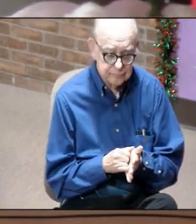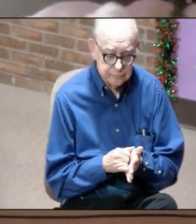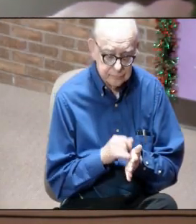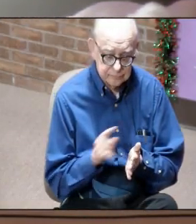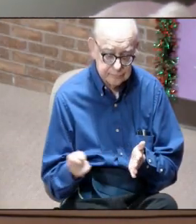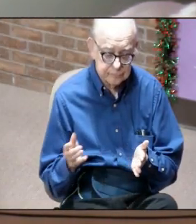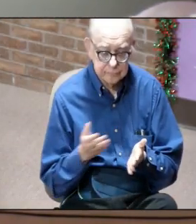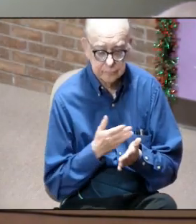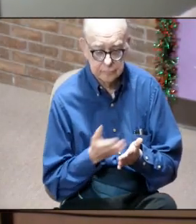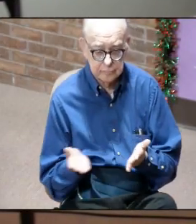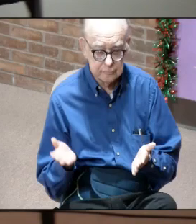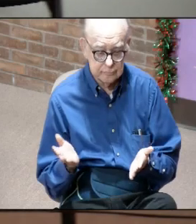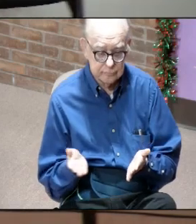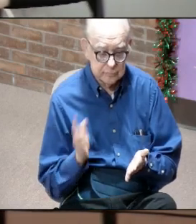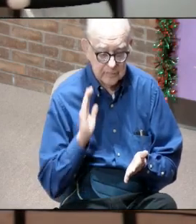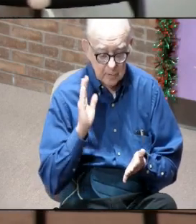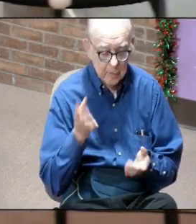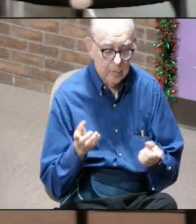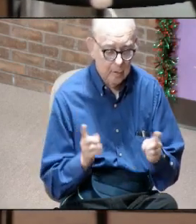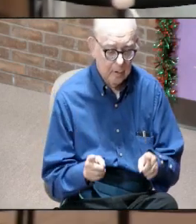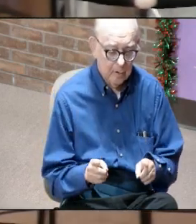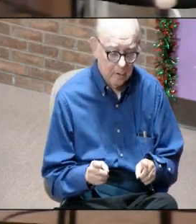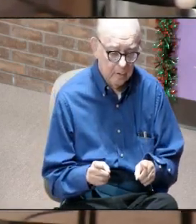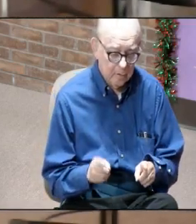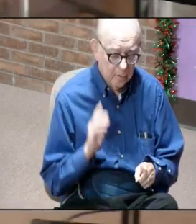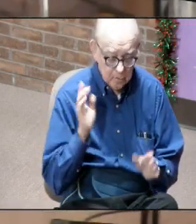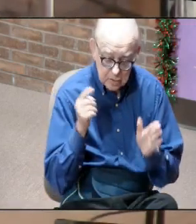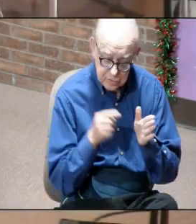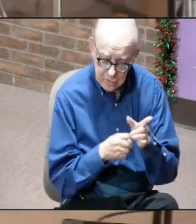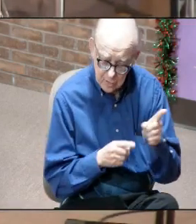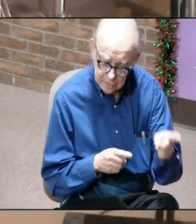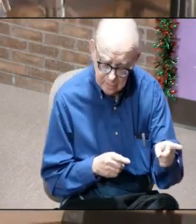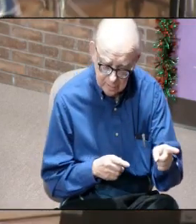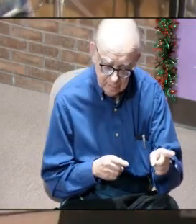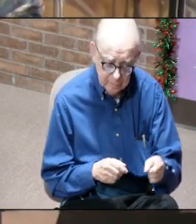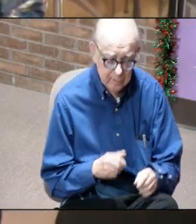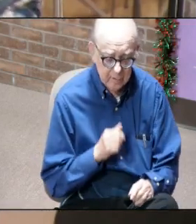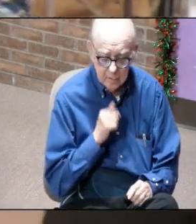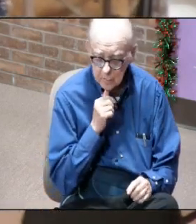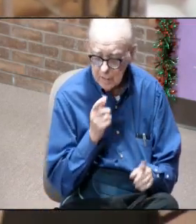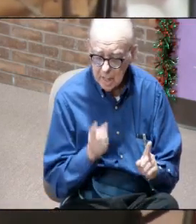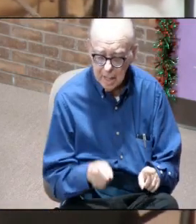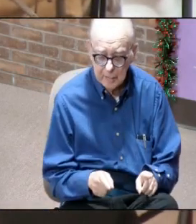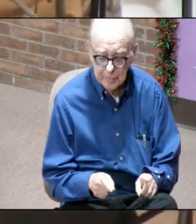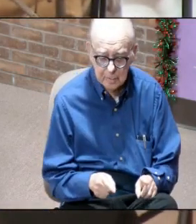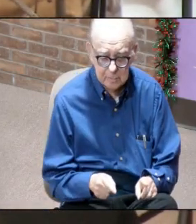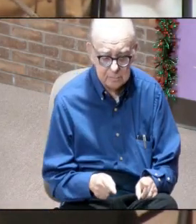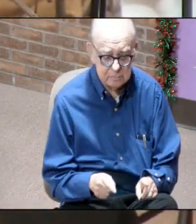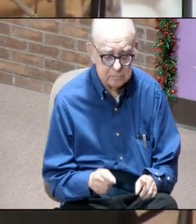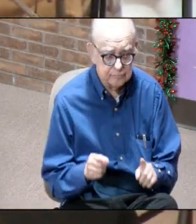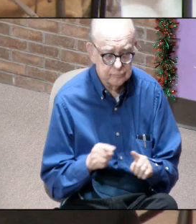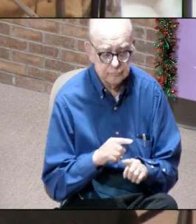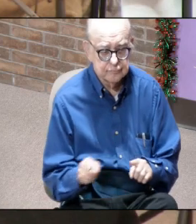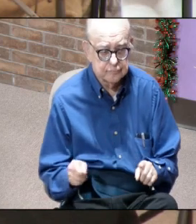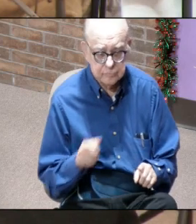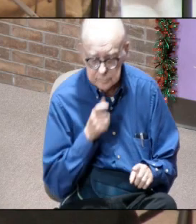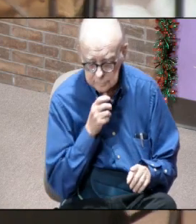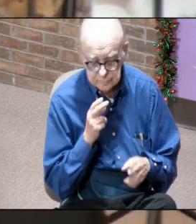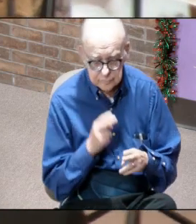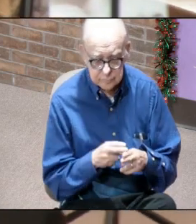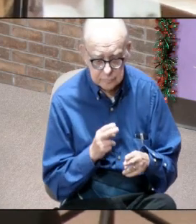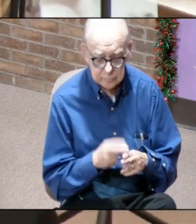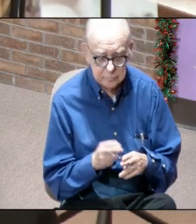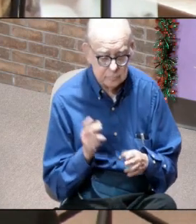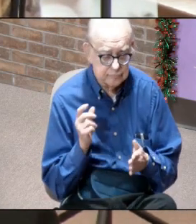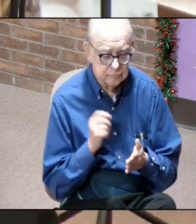these things that are going to occur, that we're going to show you, will not happen to those whose names